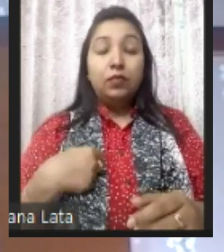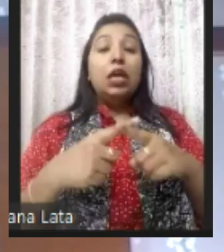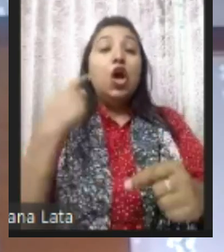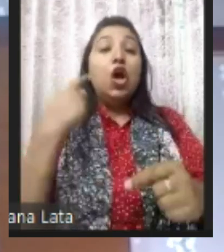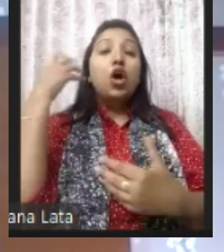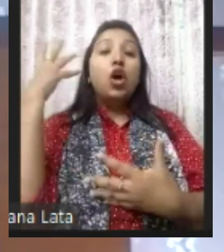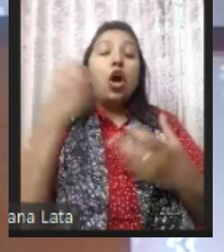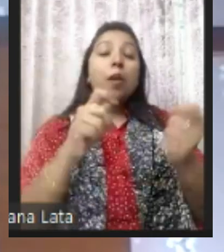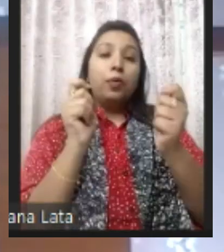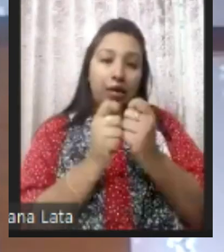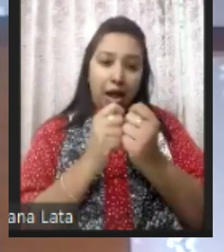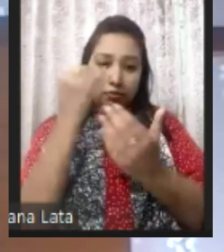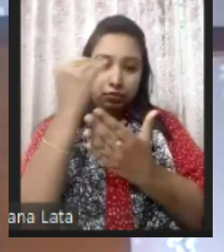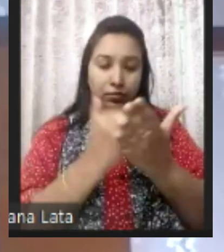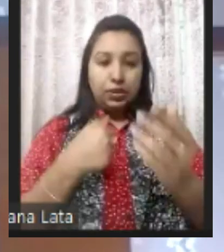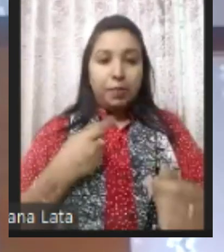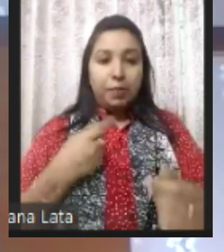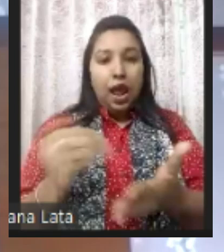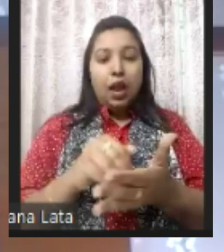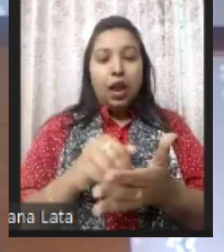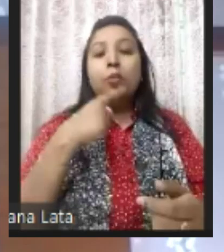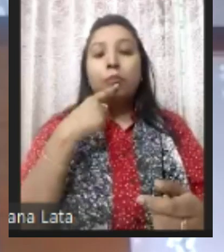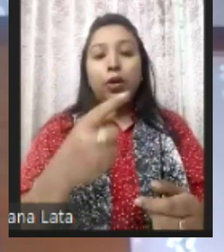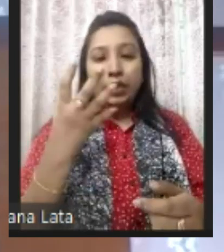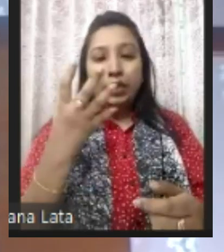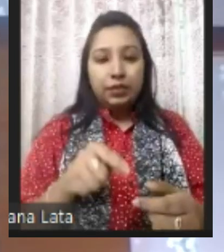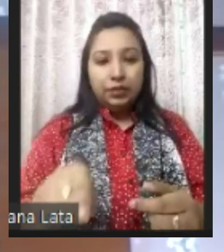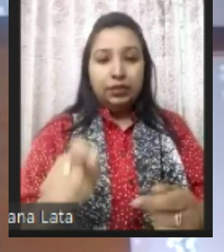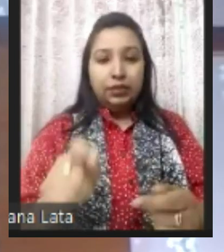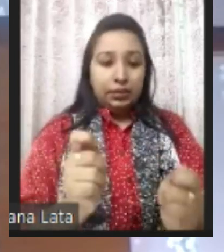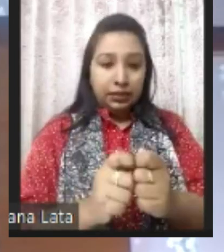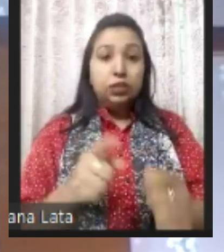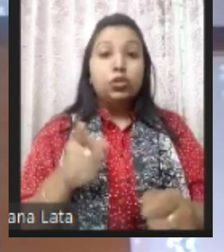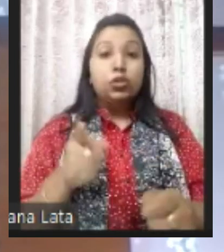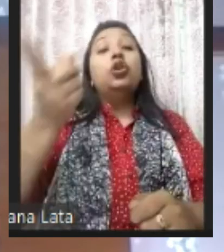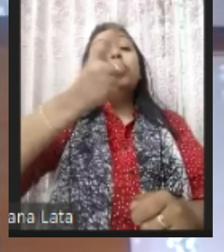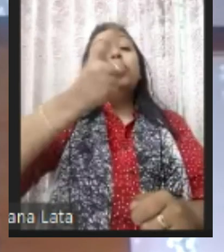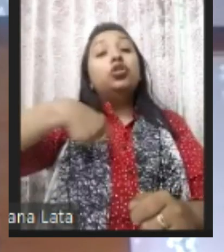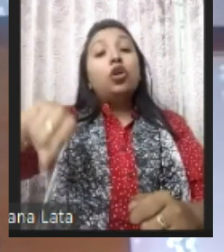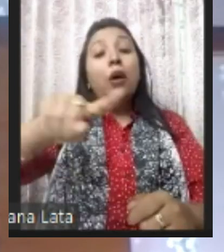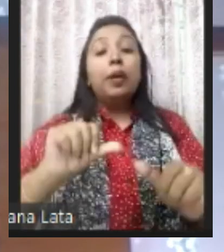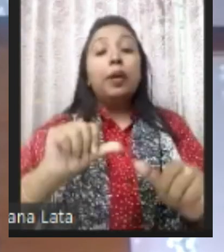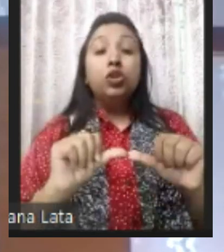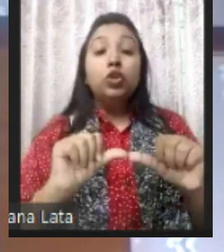thing I want to mention here regarding the reasonable accommodation, which is one of the